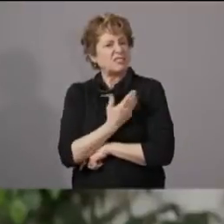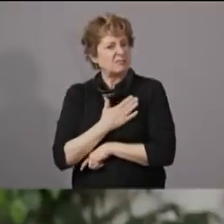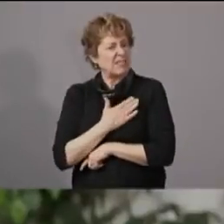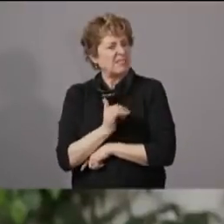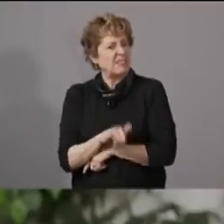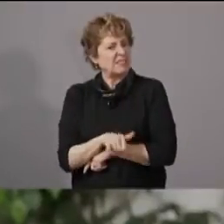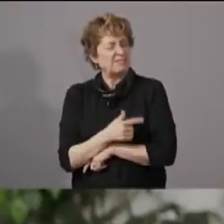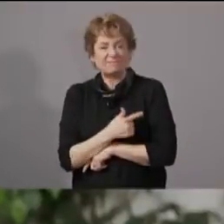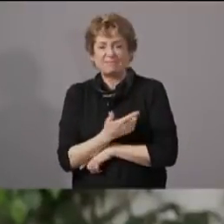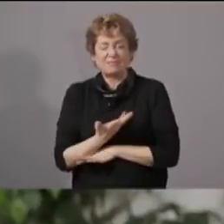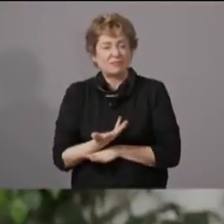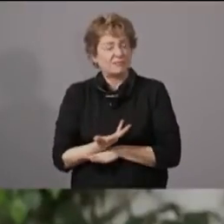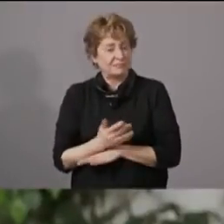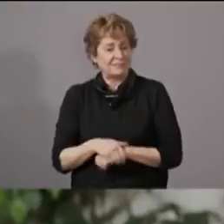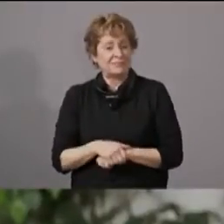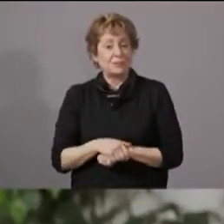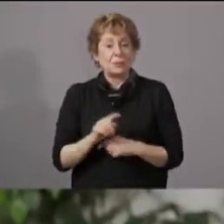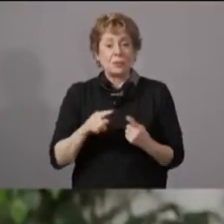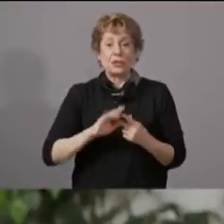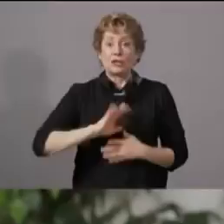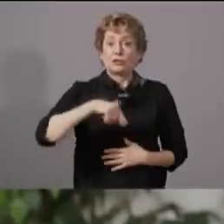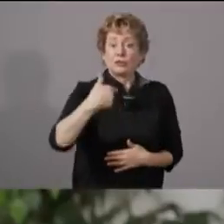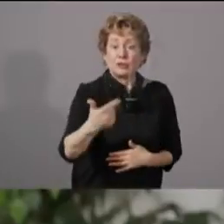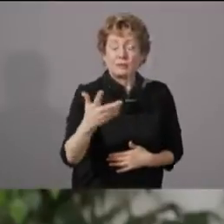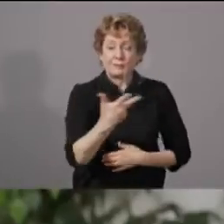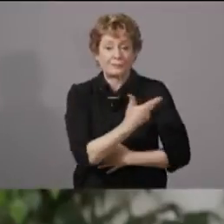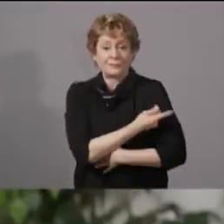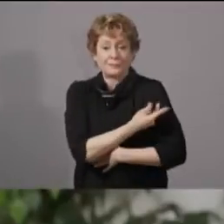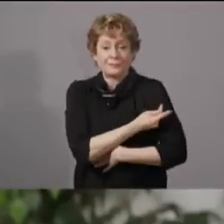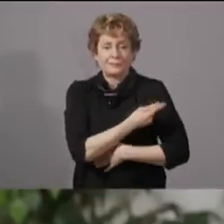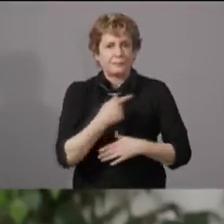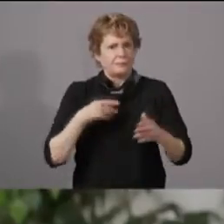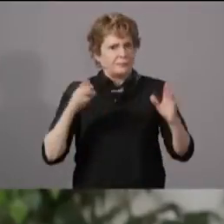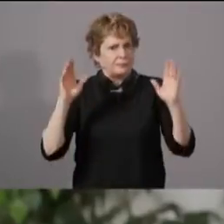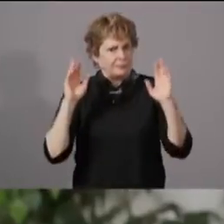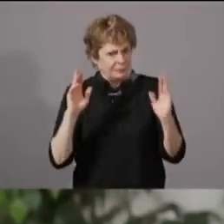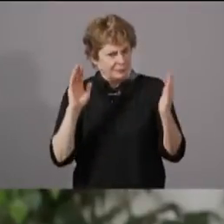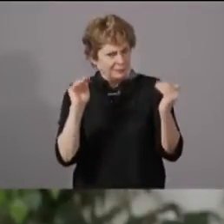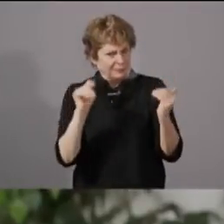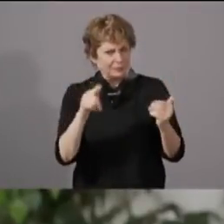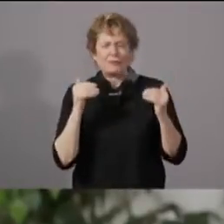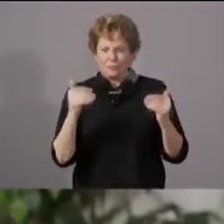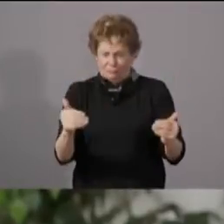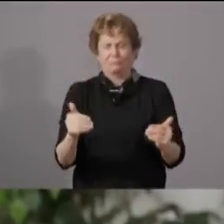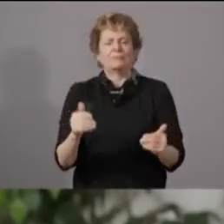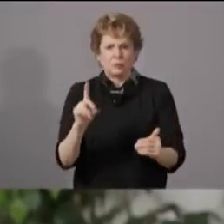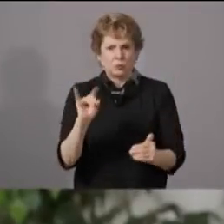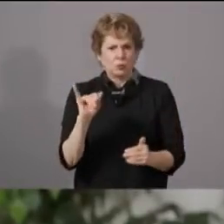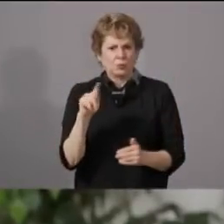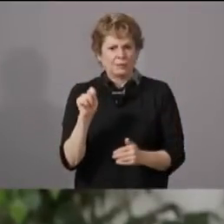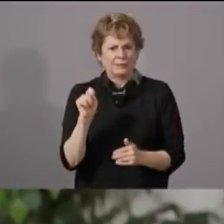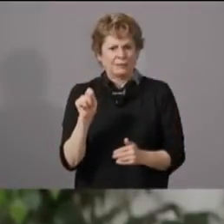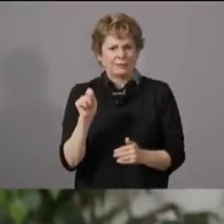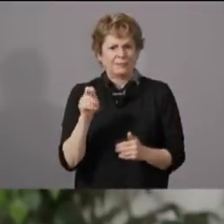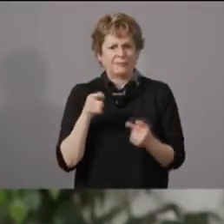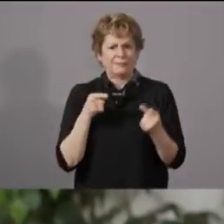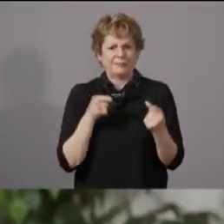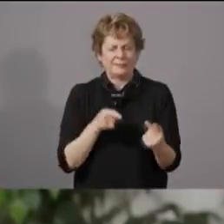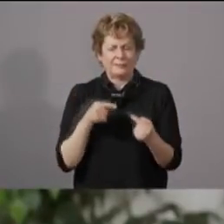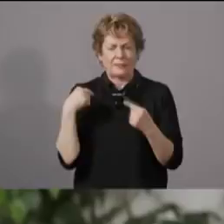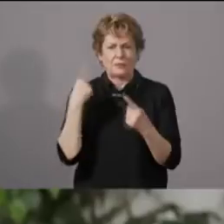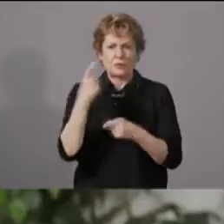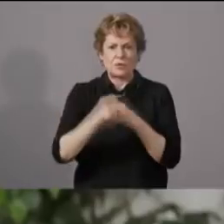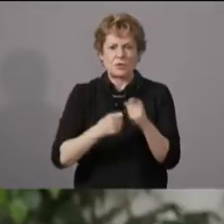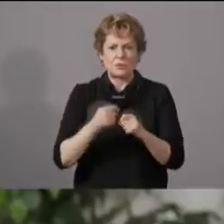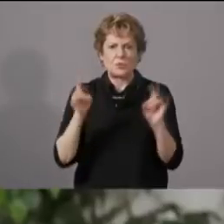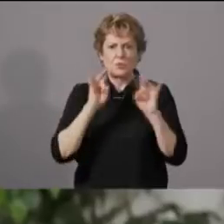place in line arrives, I urge you to get vaccinated. These vaccines are the light at the end of the tunnel. And vaccines are one